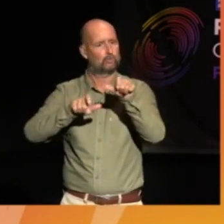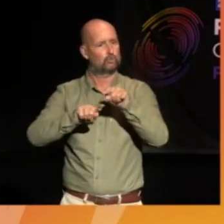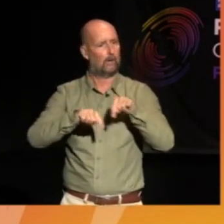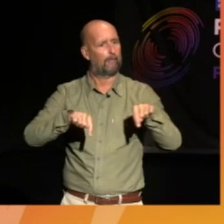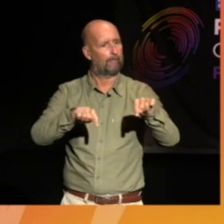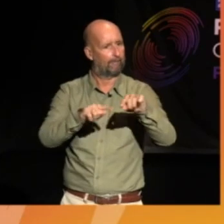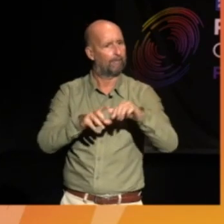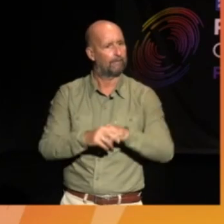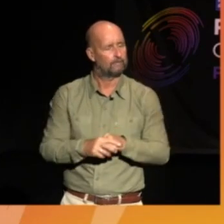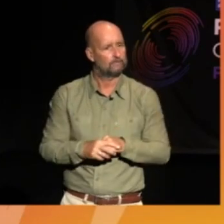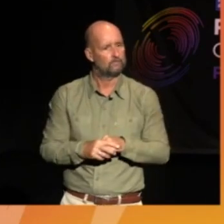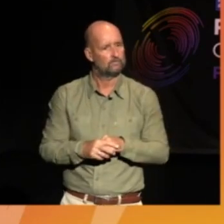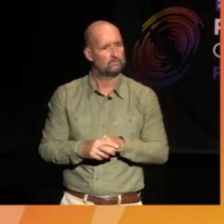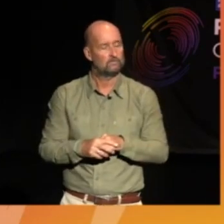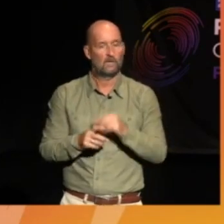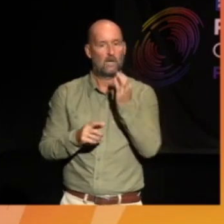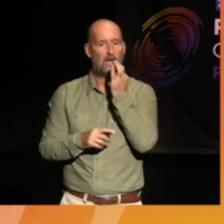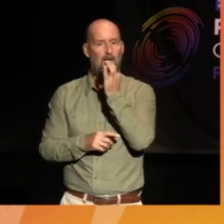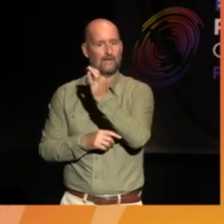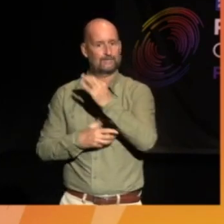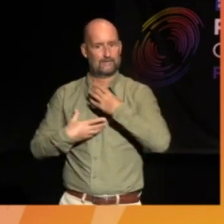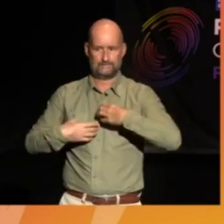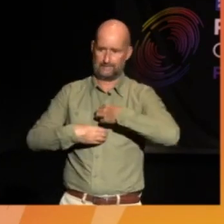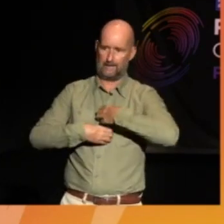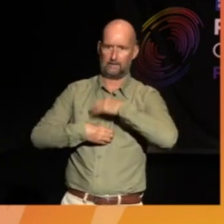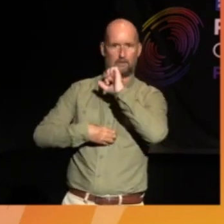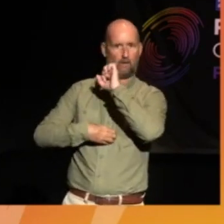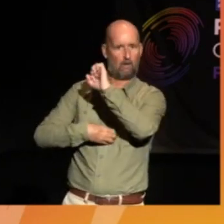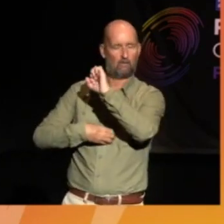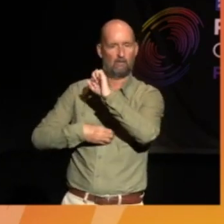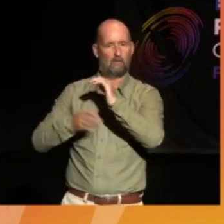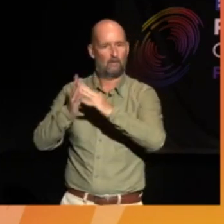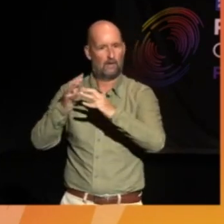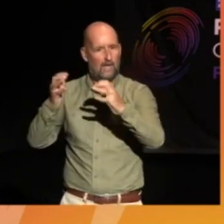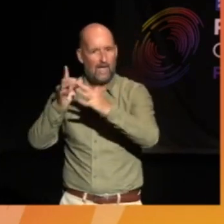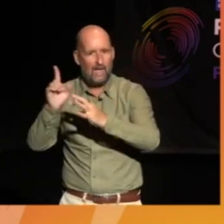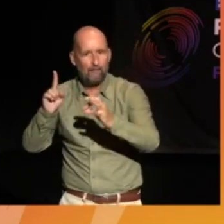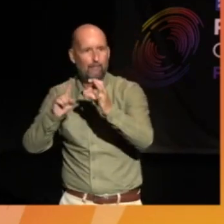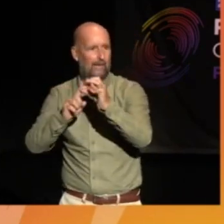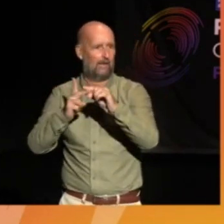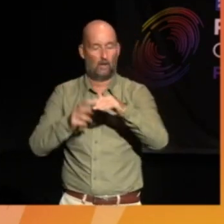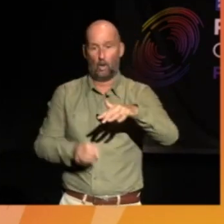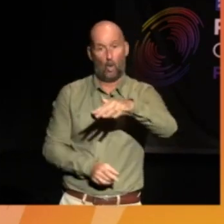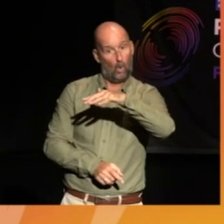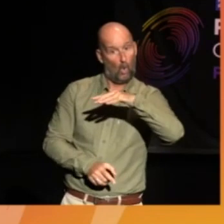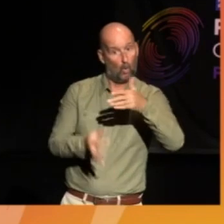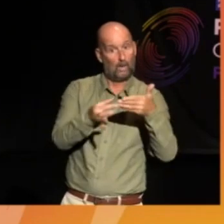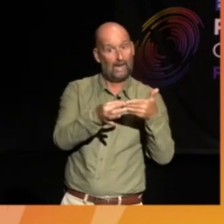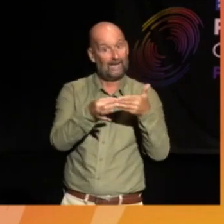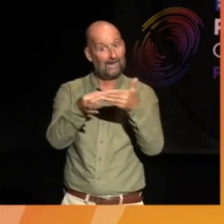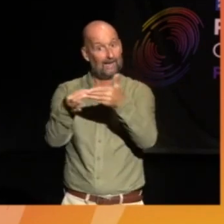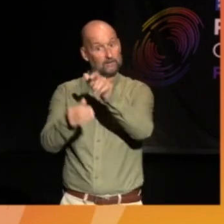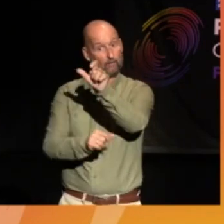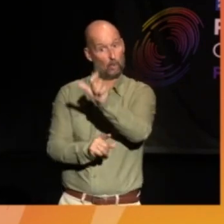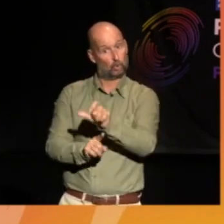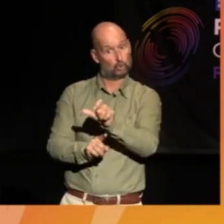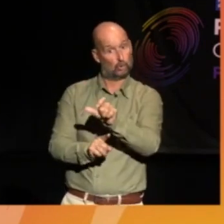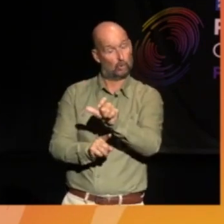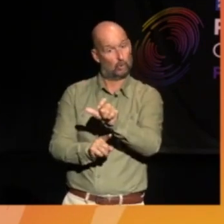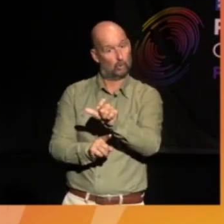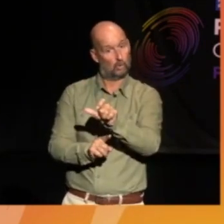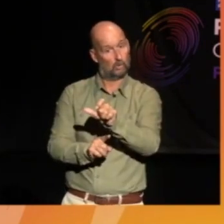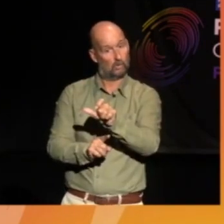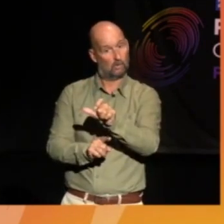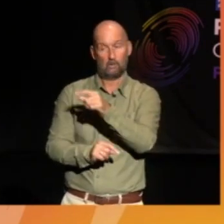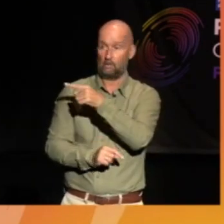our senator, congressman, parliamentarian, local leader, that how much you